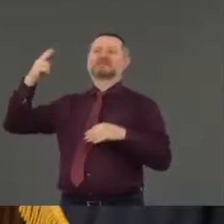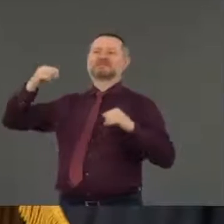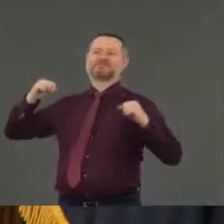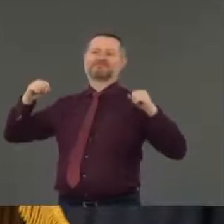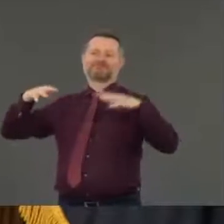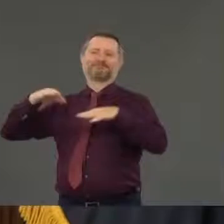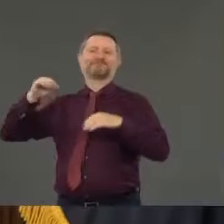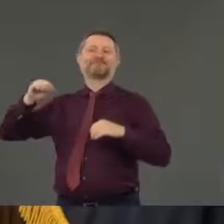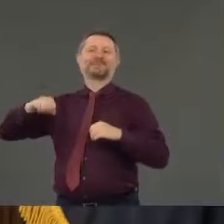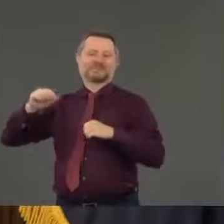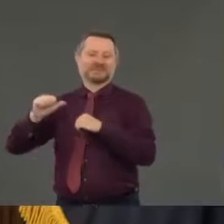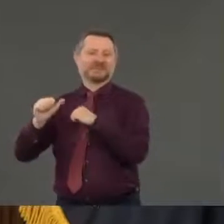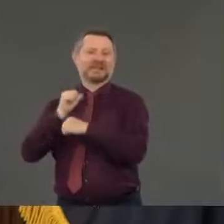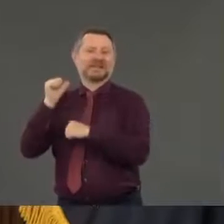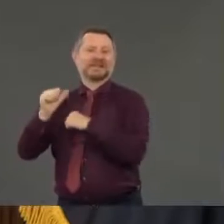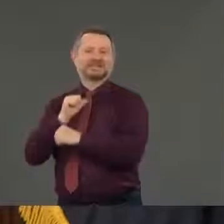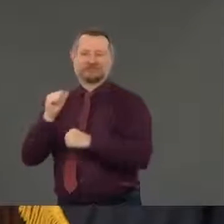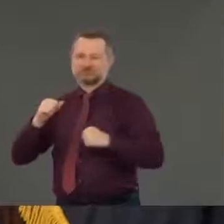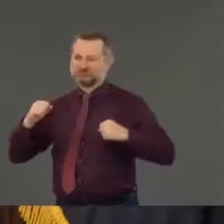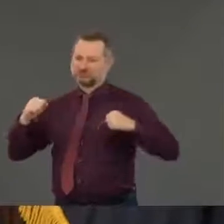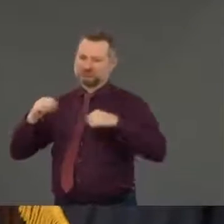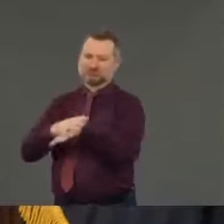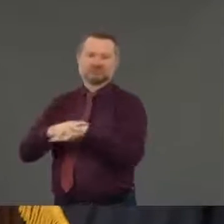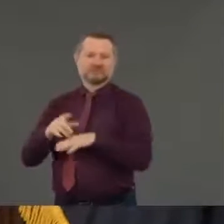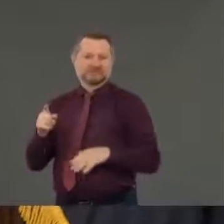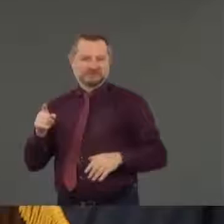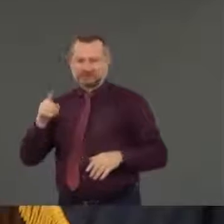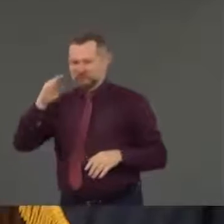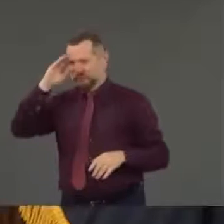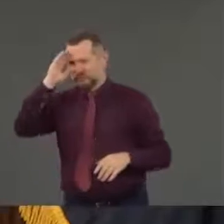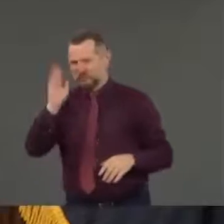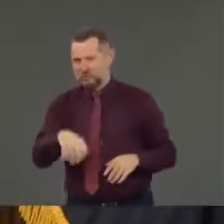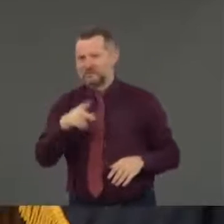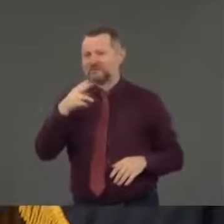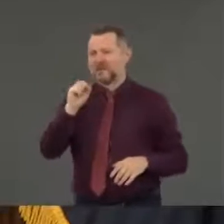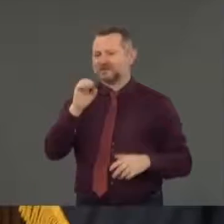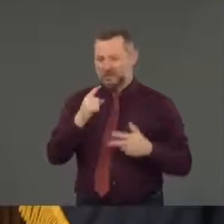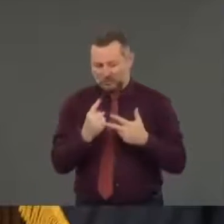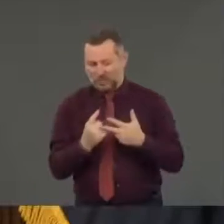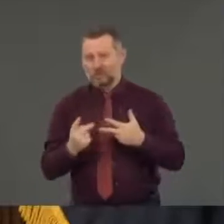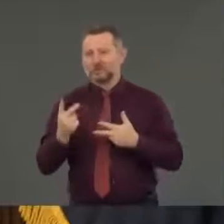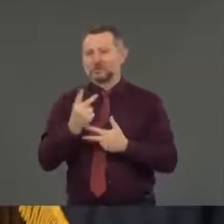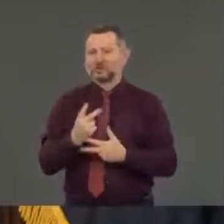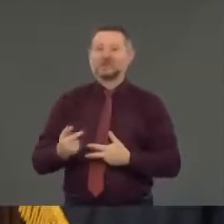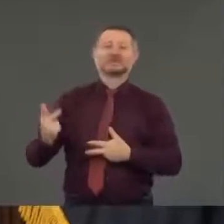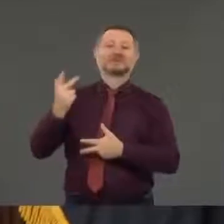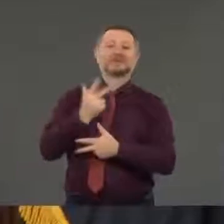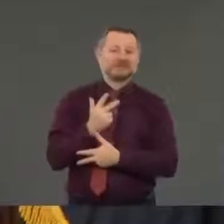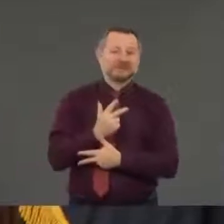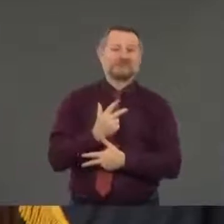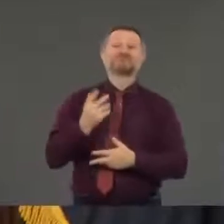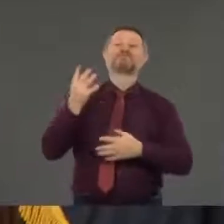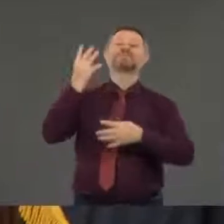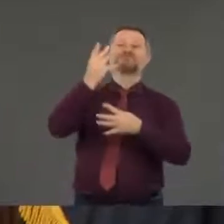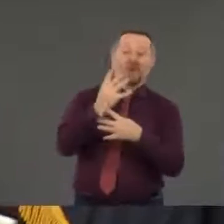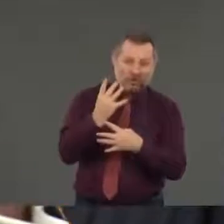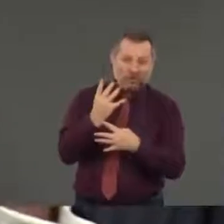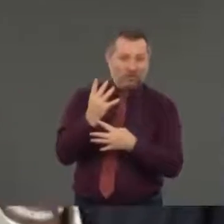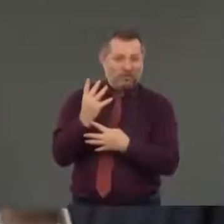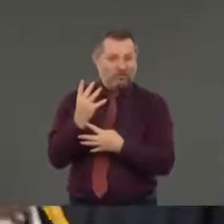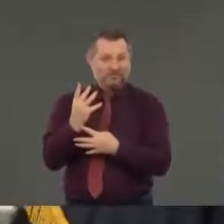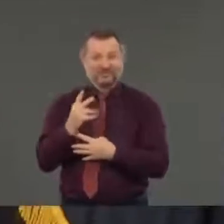dangerous place for a viral transmission. They know we have phase 1, phase 2, phase 3, phase 4. They know that the